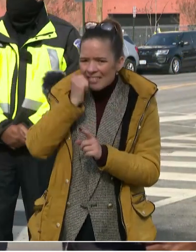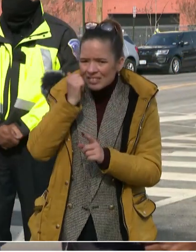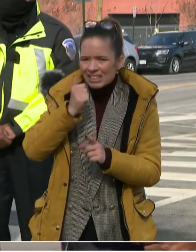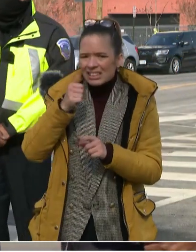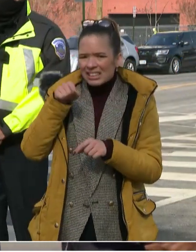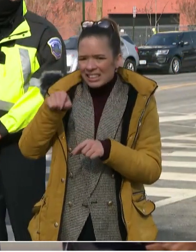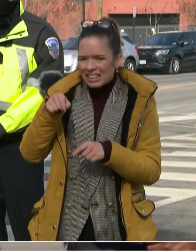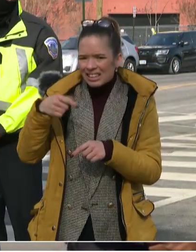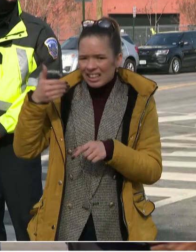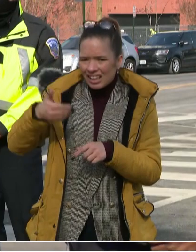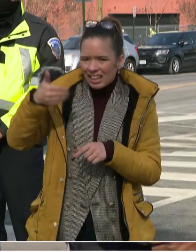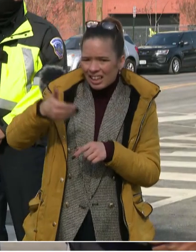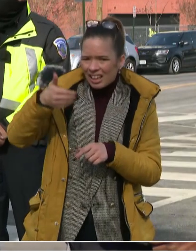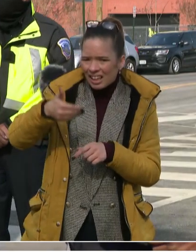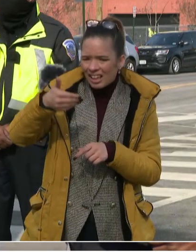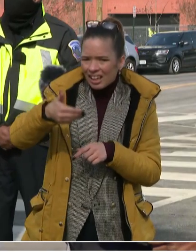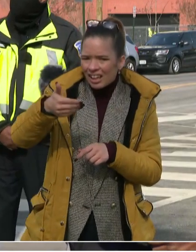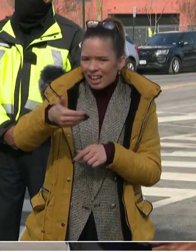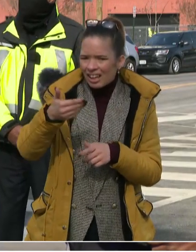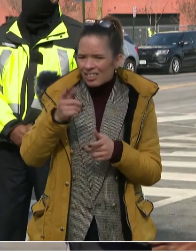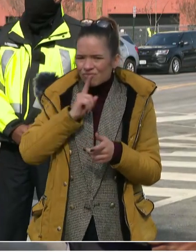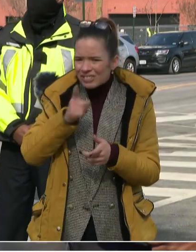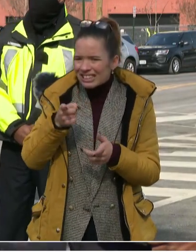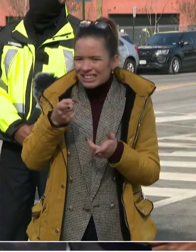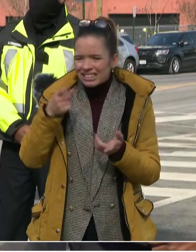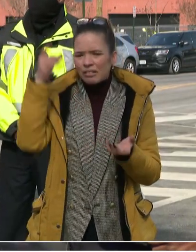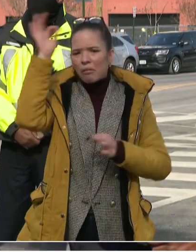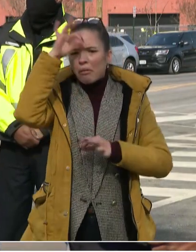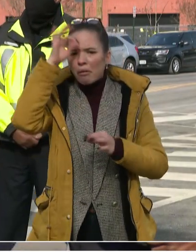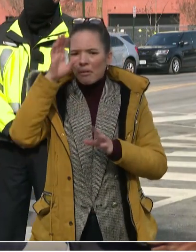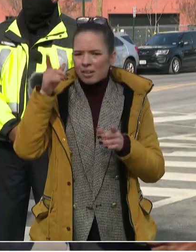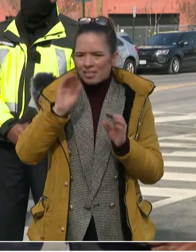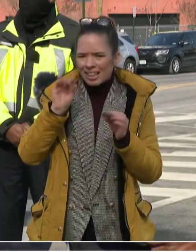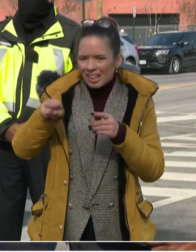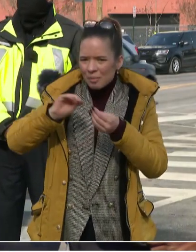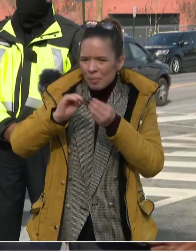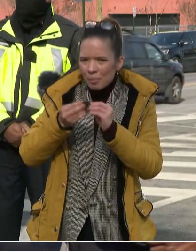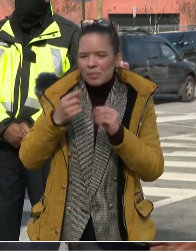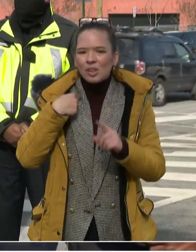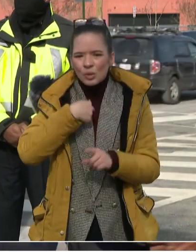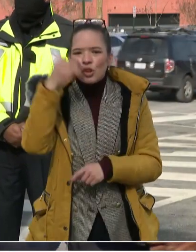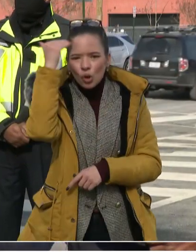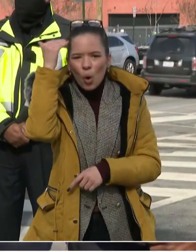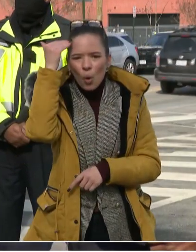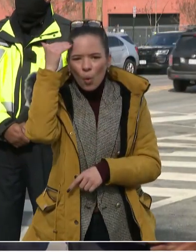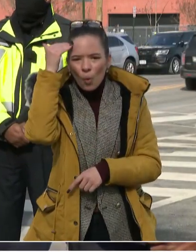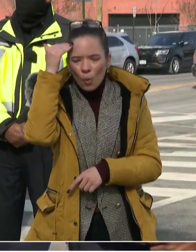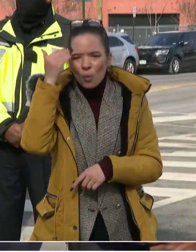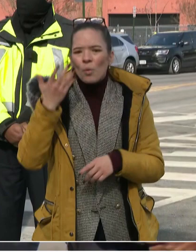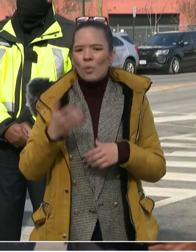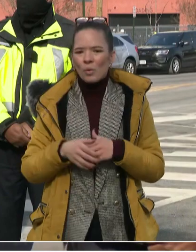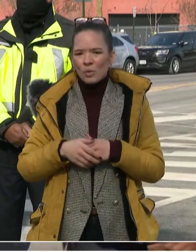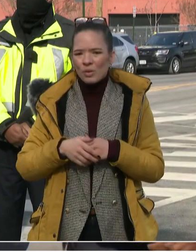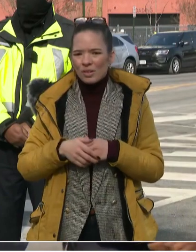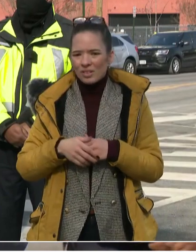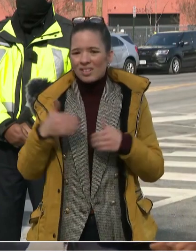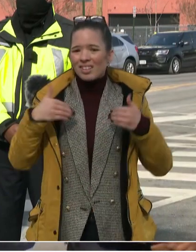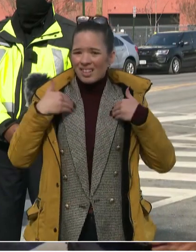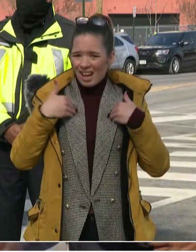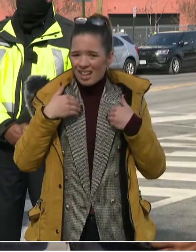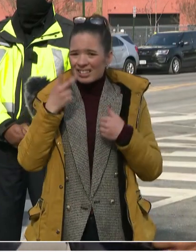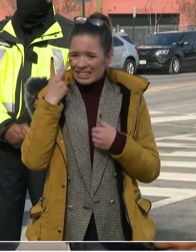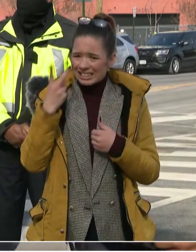you, we're no stranger to these numbers. The juveniles that we are seeing involved in these